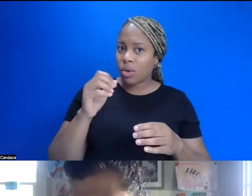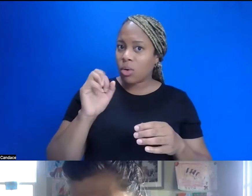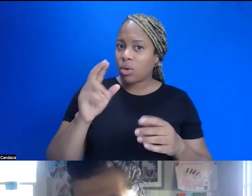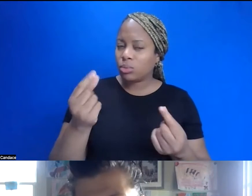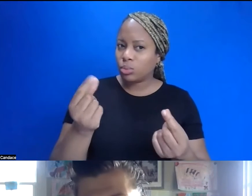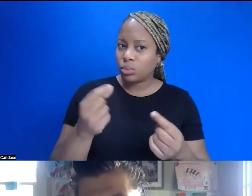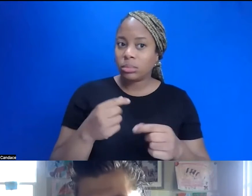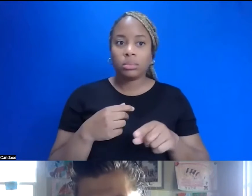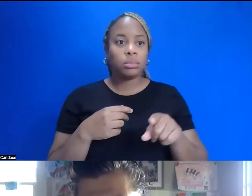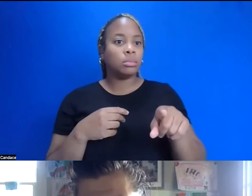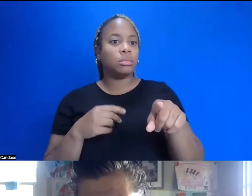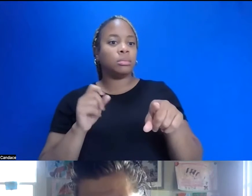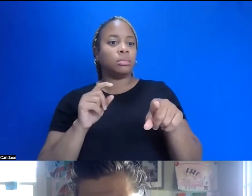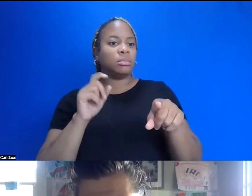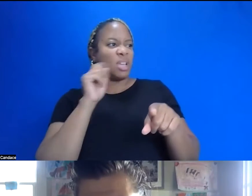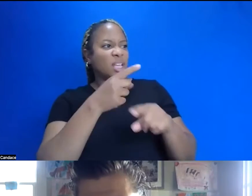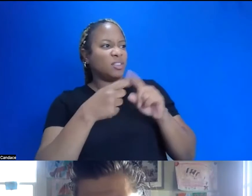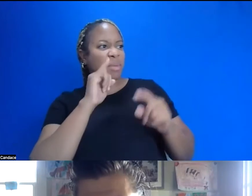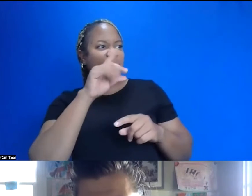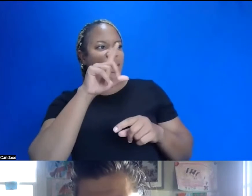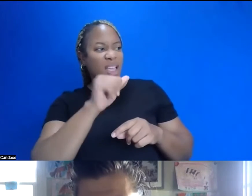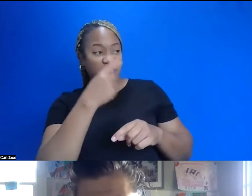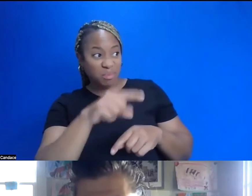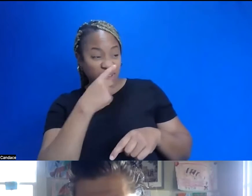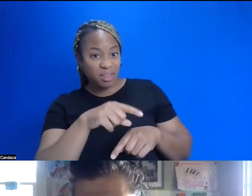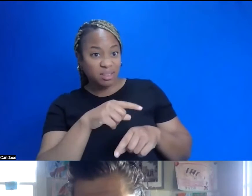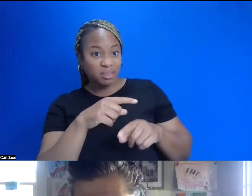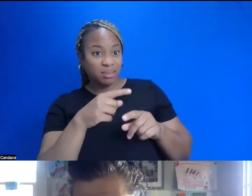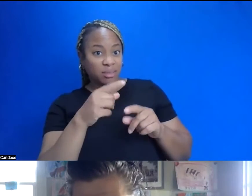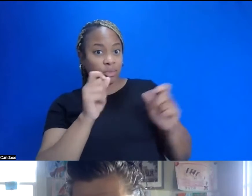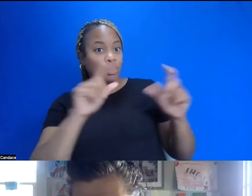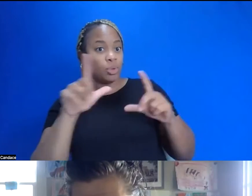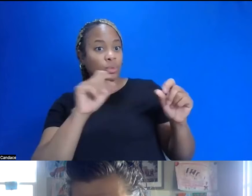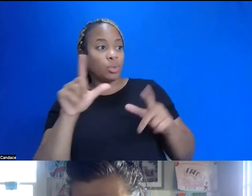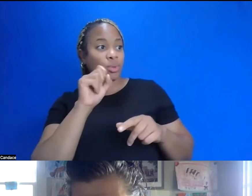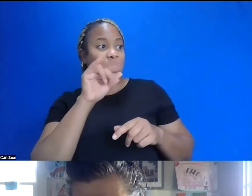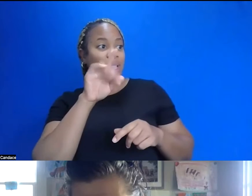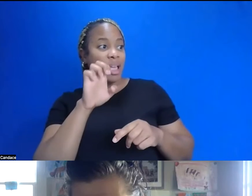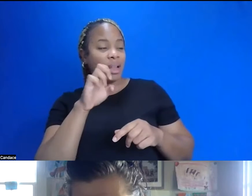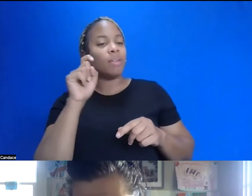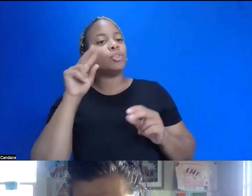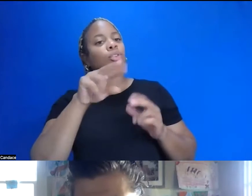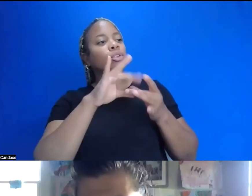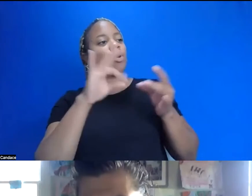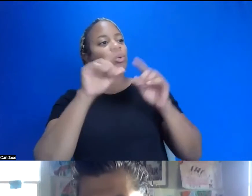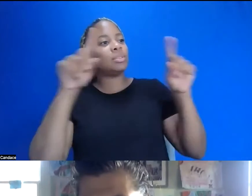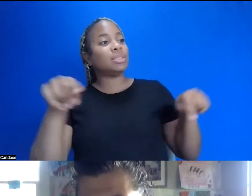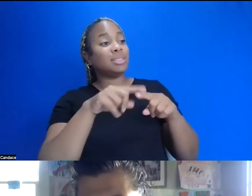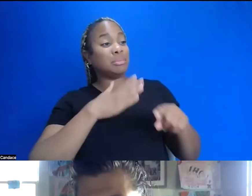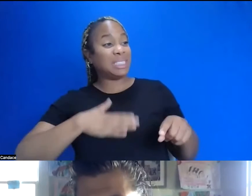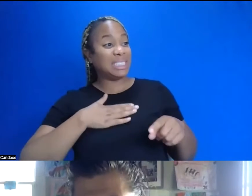Is it possible for someone from the IDA to run the slide, because we got to look at the notes?